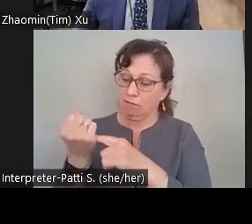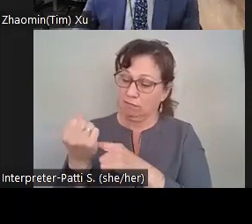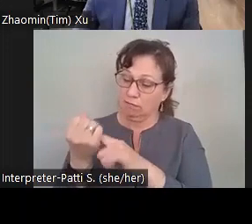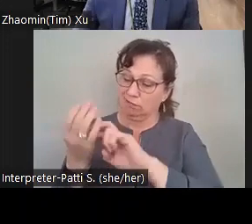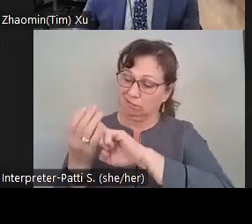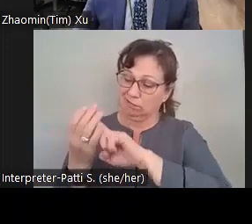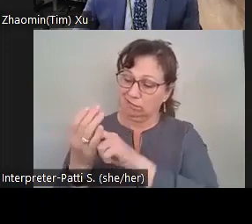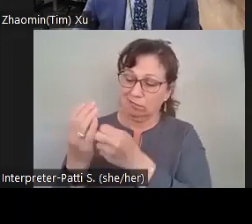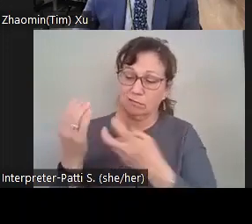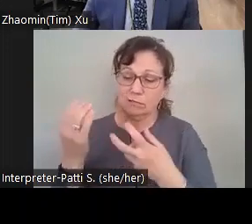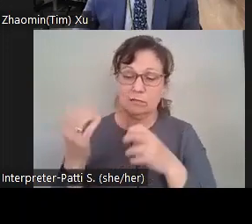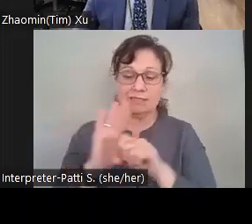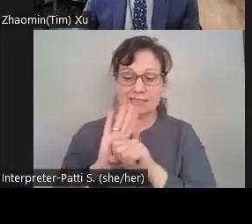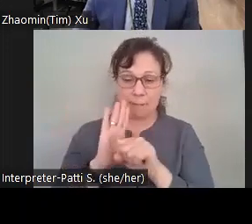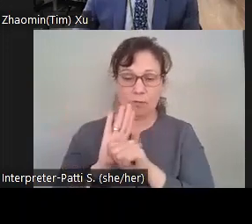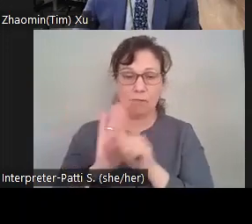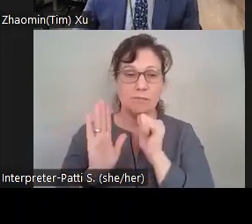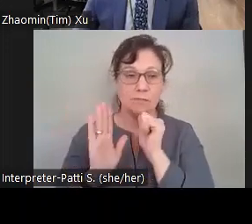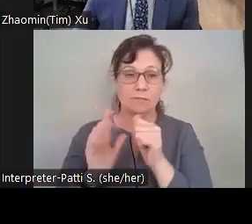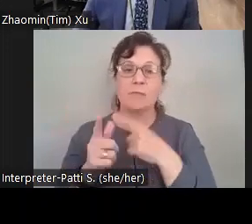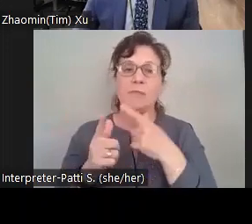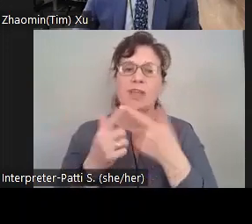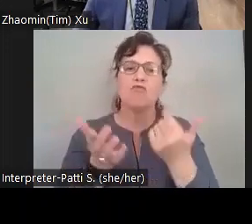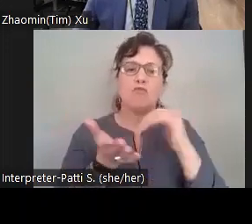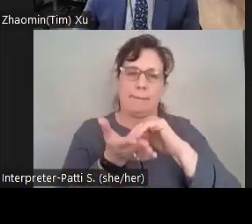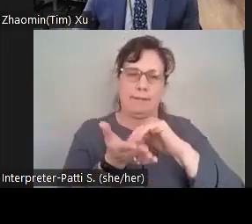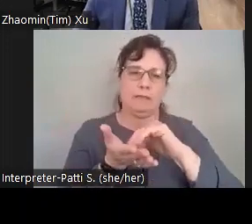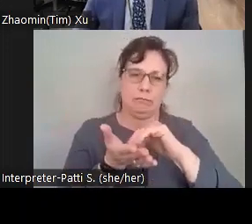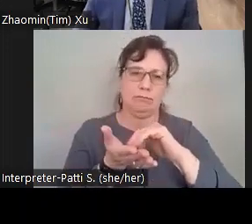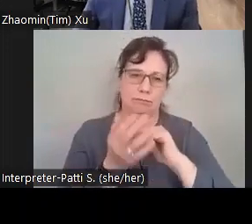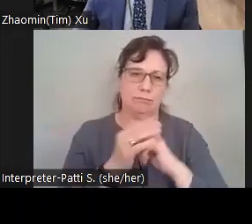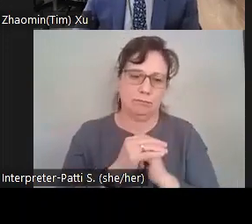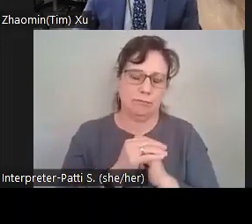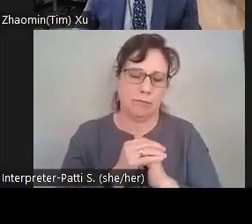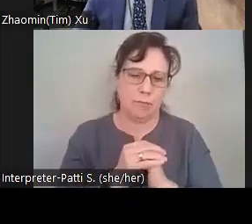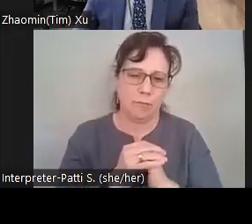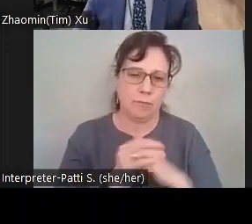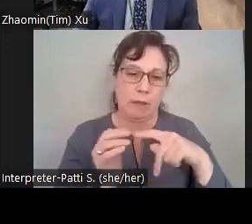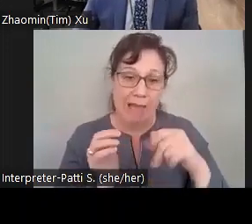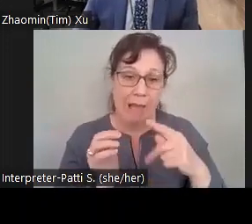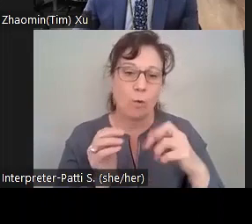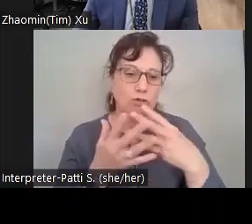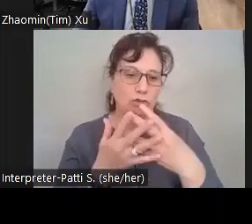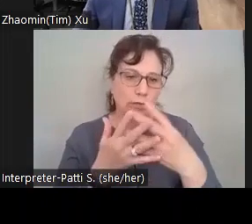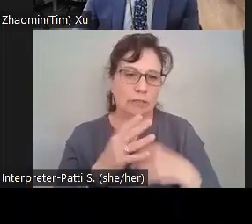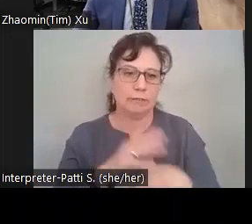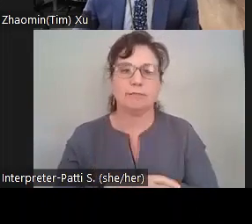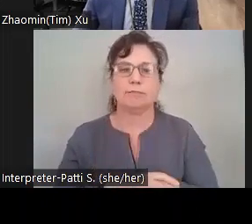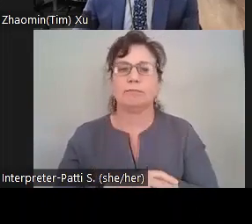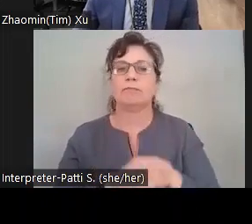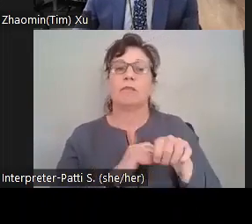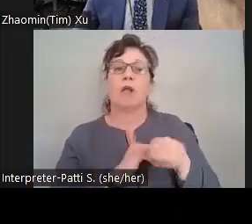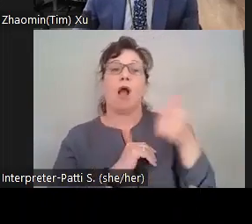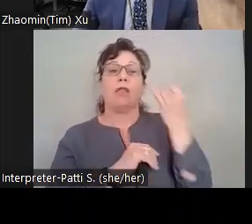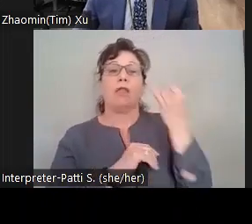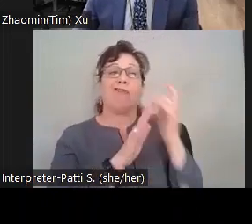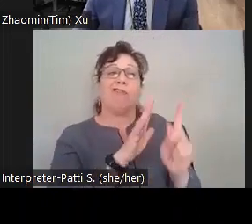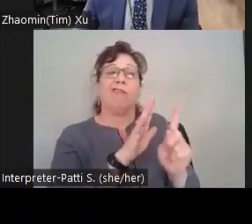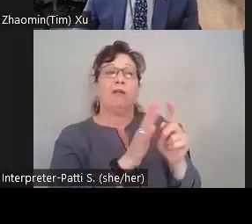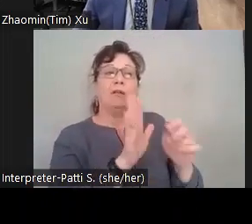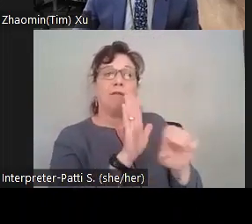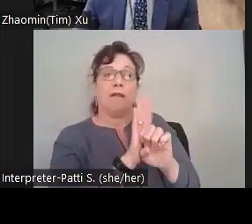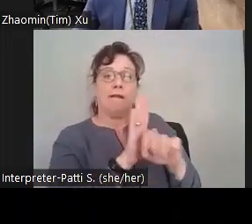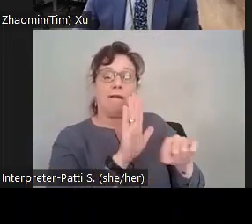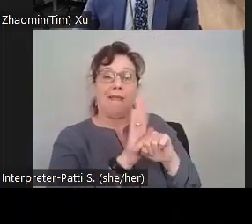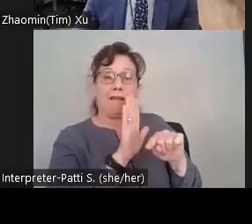would suggest repeating the cytology or repeating the anal pap. For pretty much everything else, you can refer them